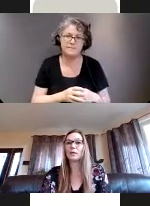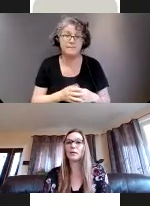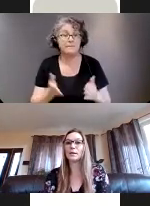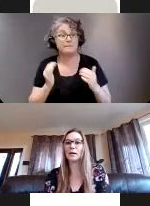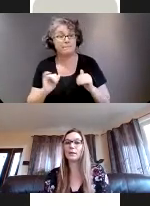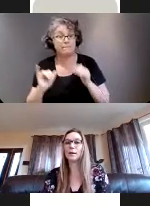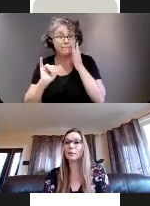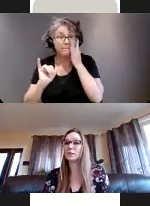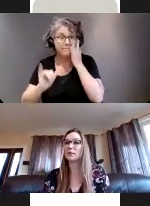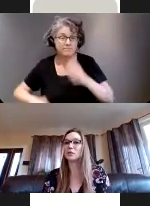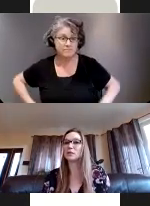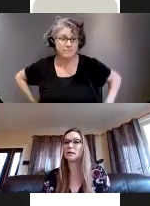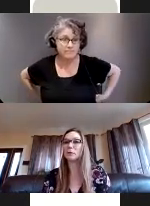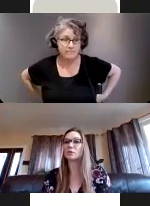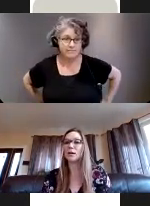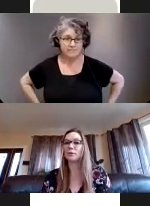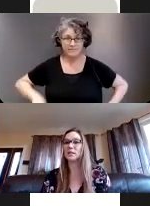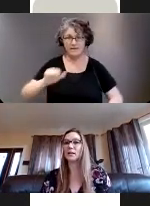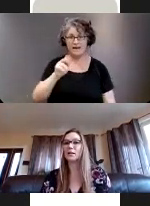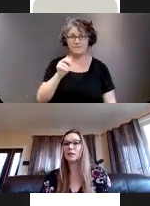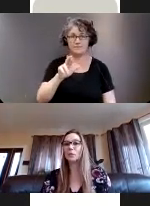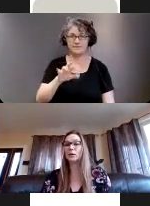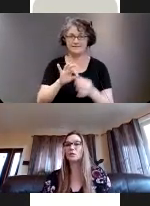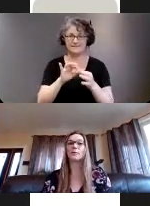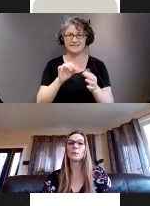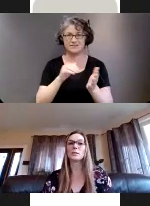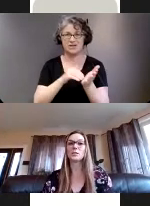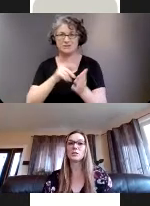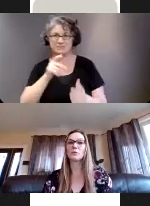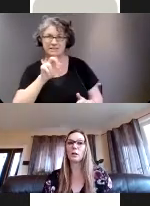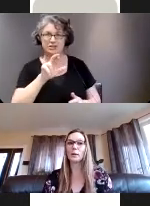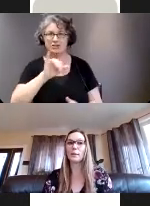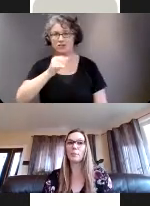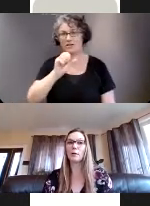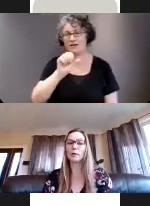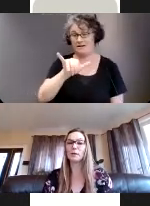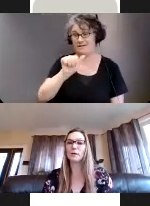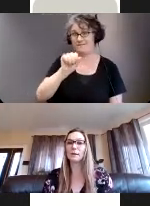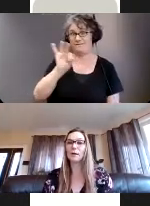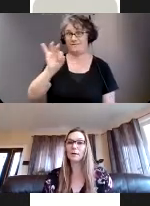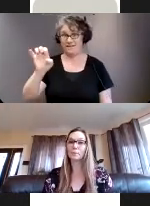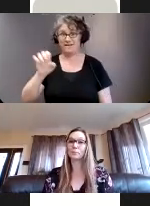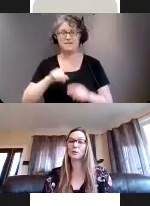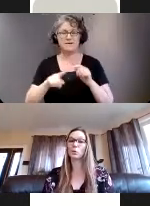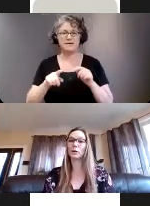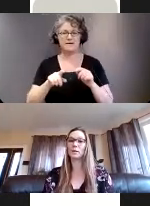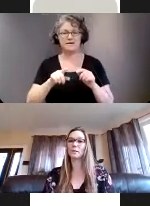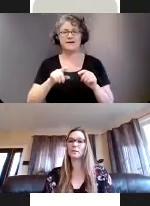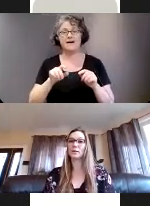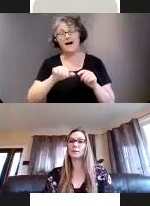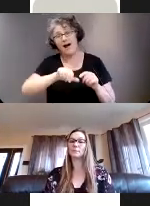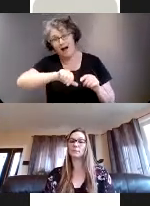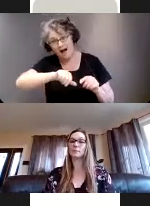then we, Amber did mention Peter Jaffe today. We also have a presentation following up on the work